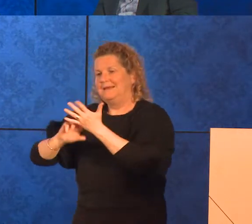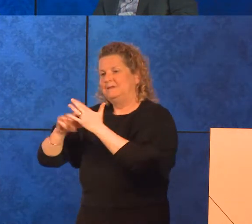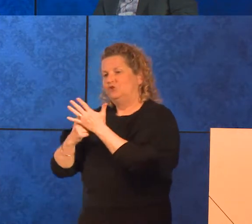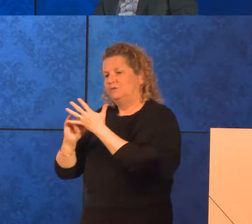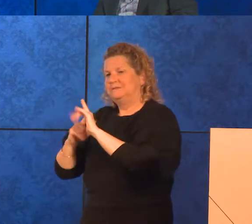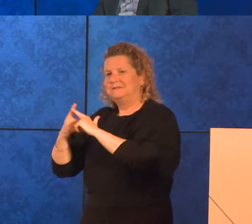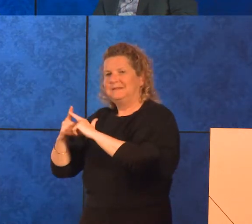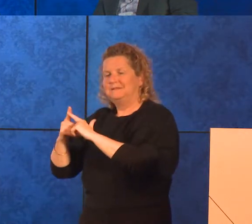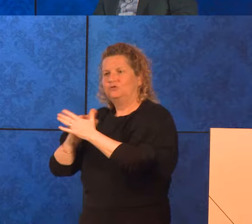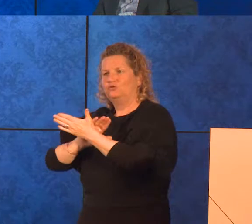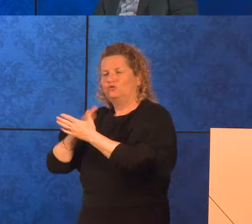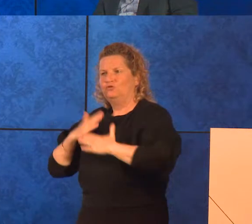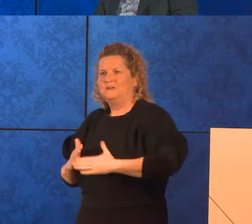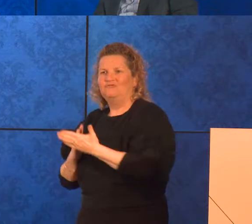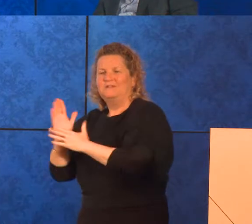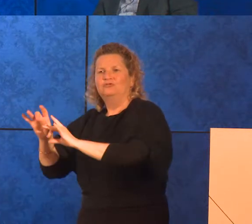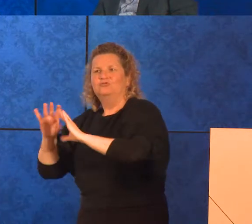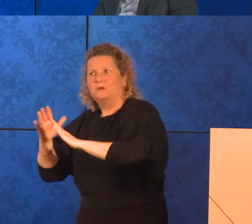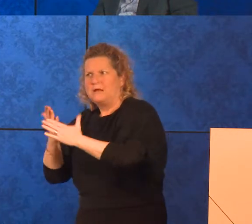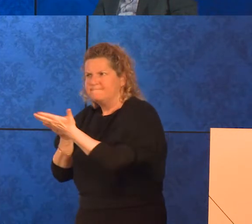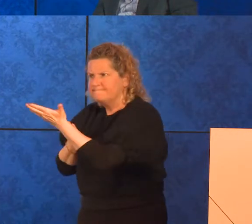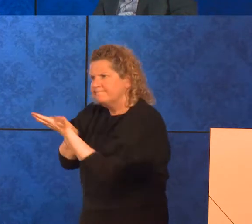Australia to get people of